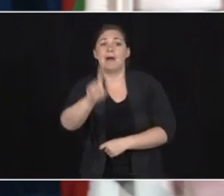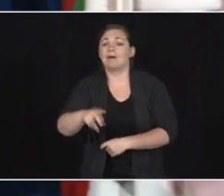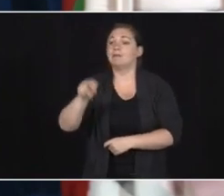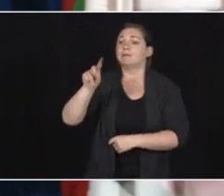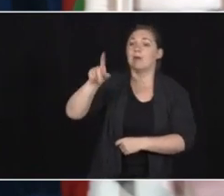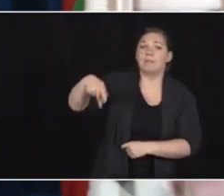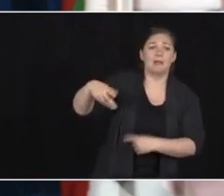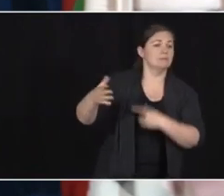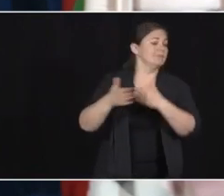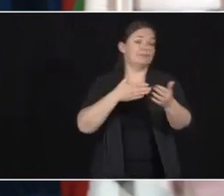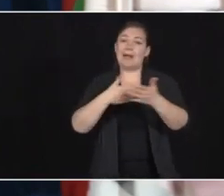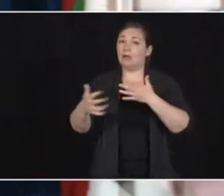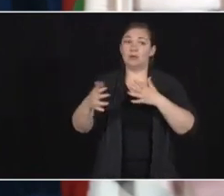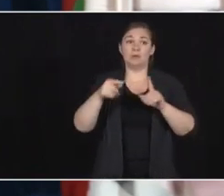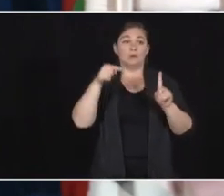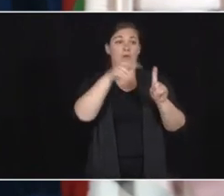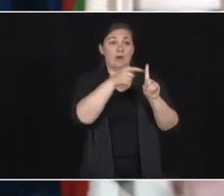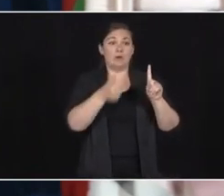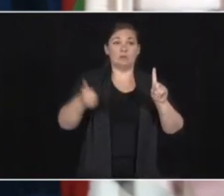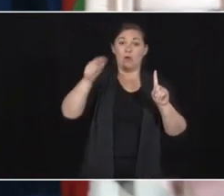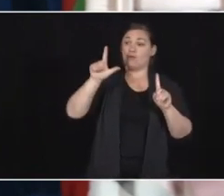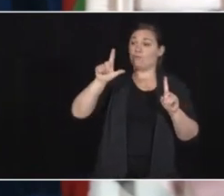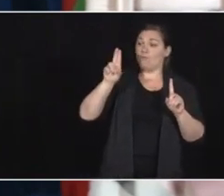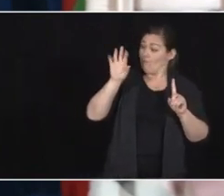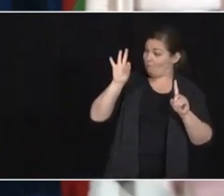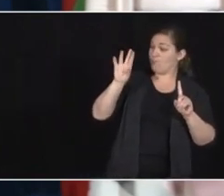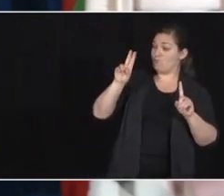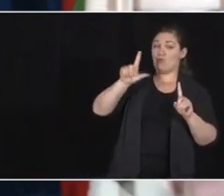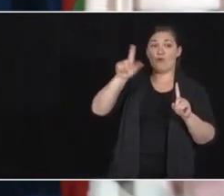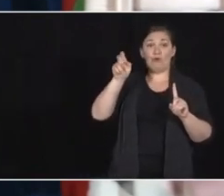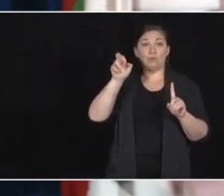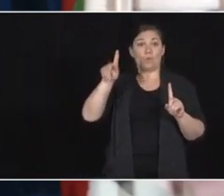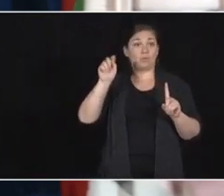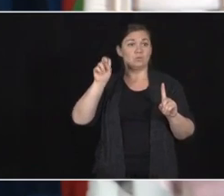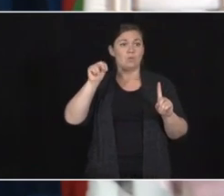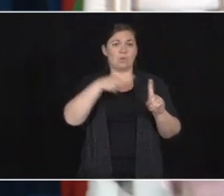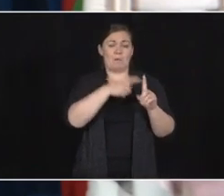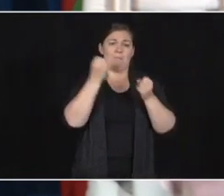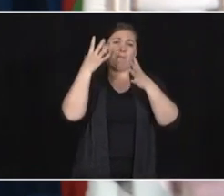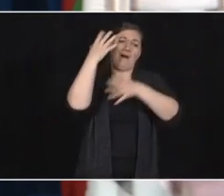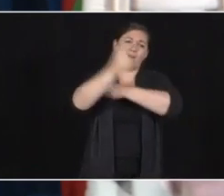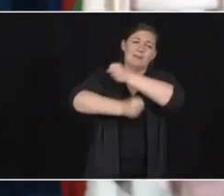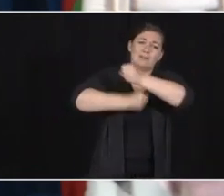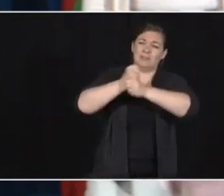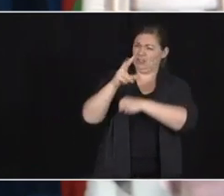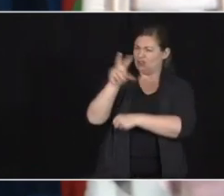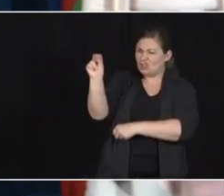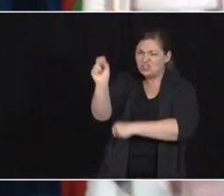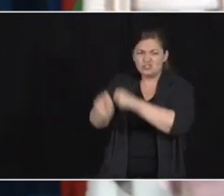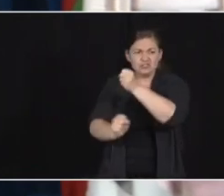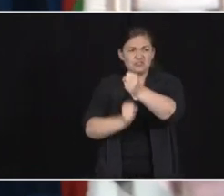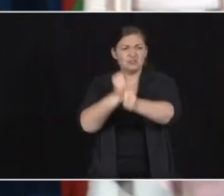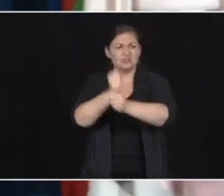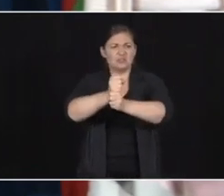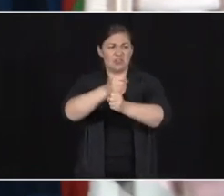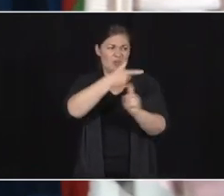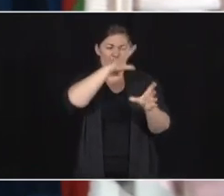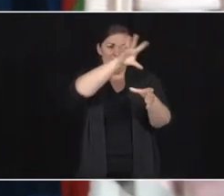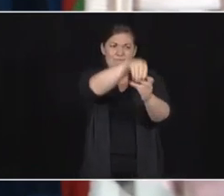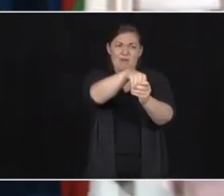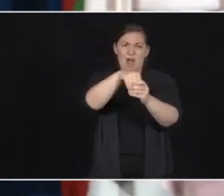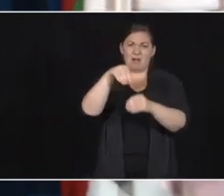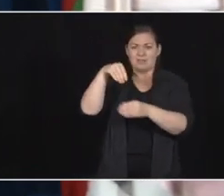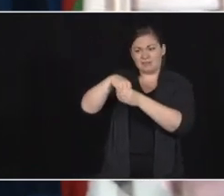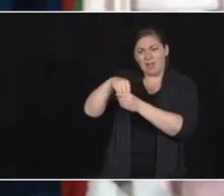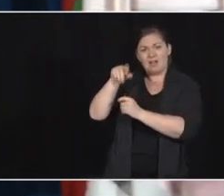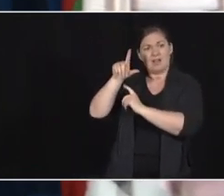years working in and out of the system, working at long-term care. There's no one that stays up more at nighttime, that is worried about